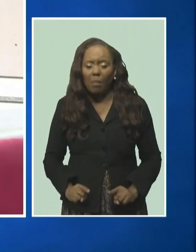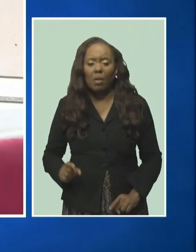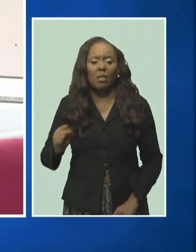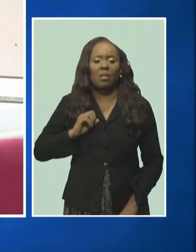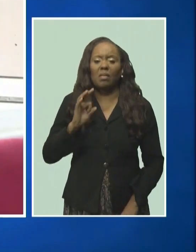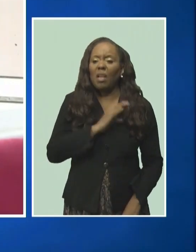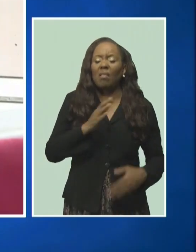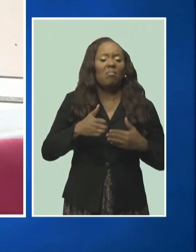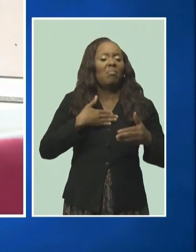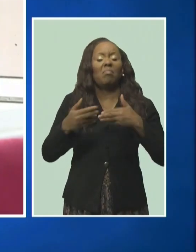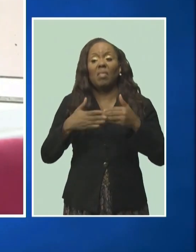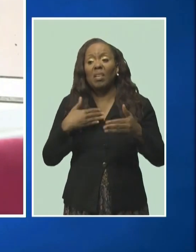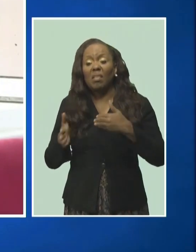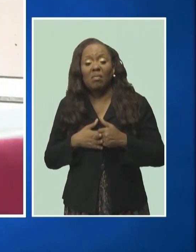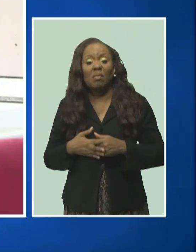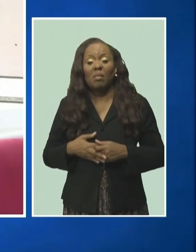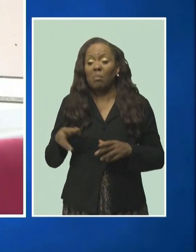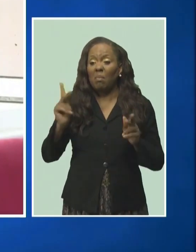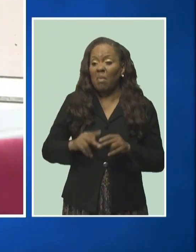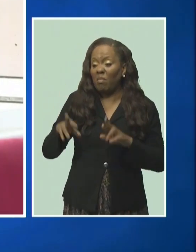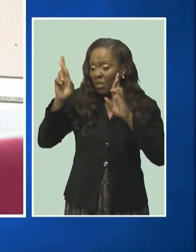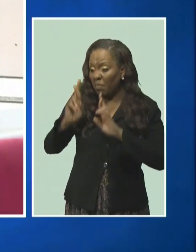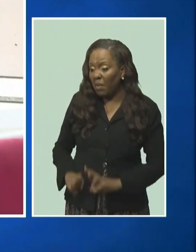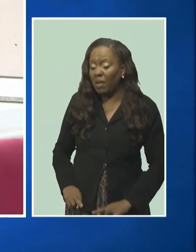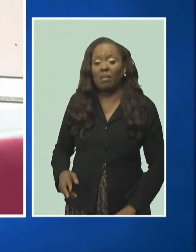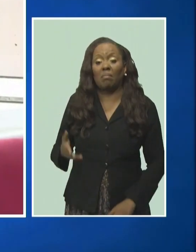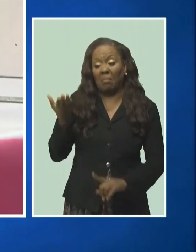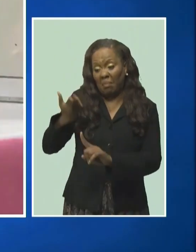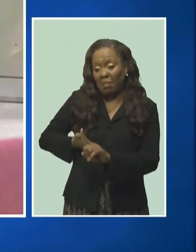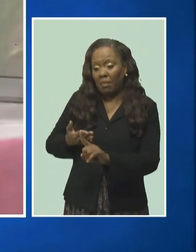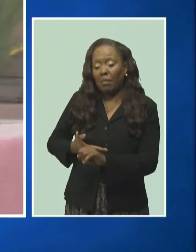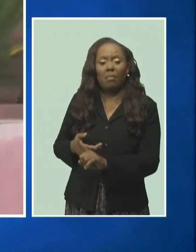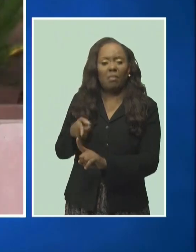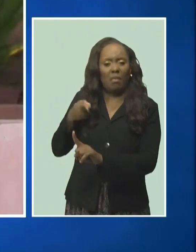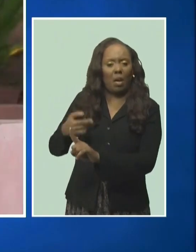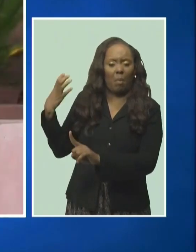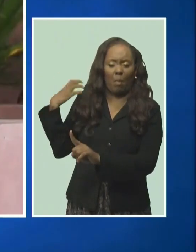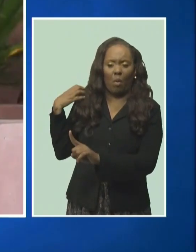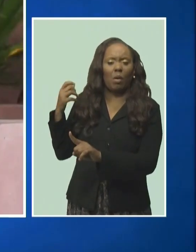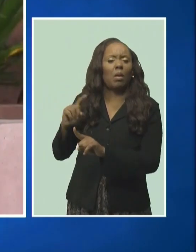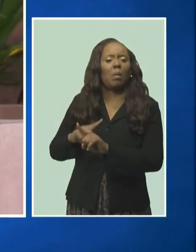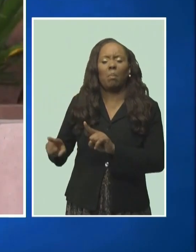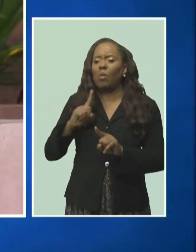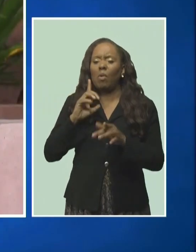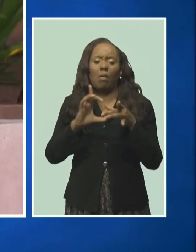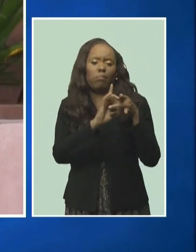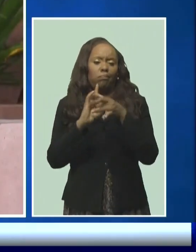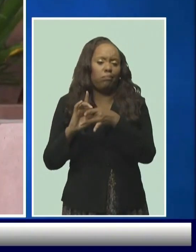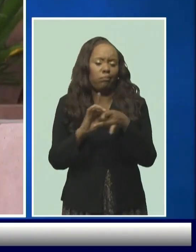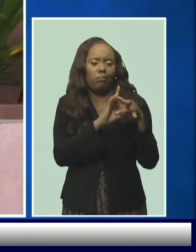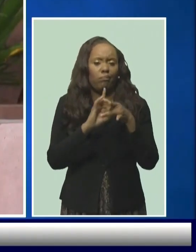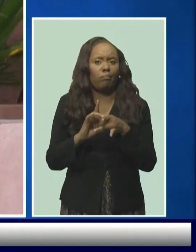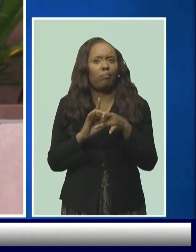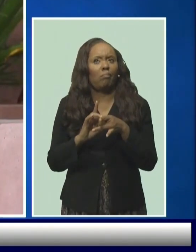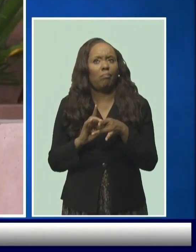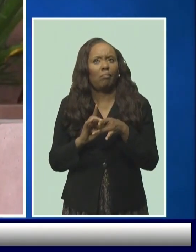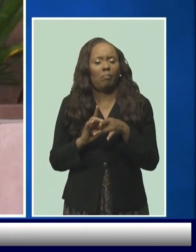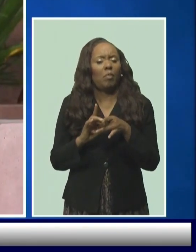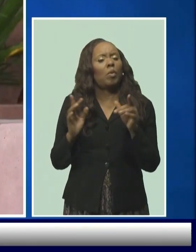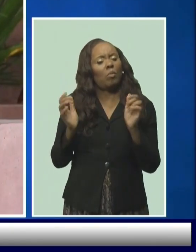out. And that was the kind of person that he was. Never disrespectful to those under whom he worked, but